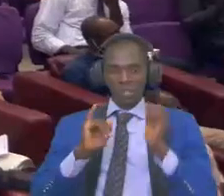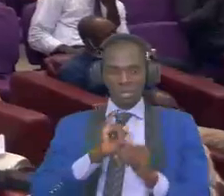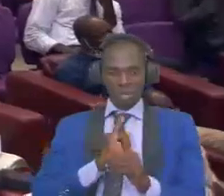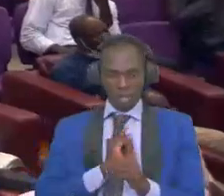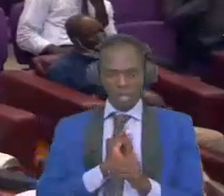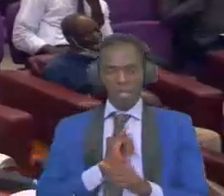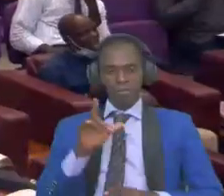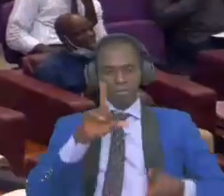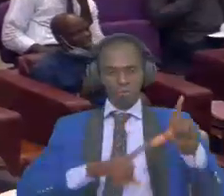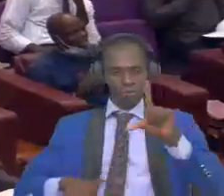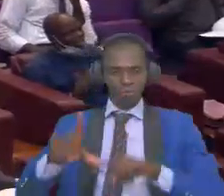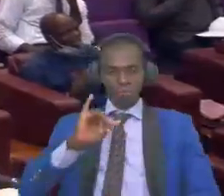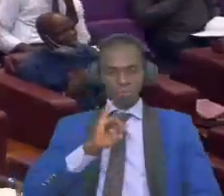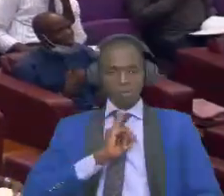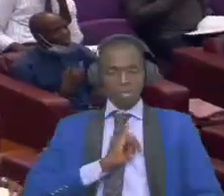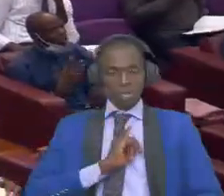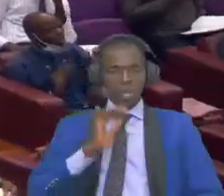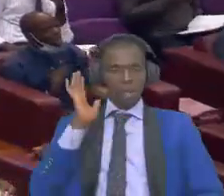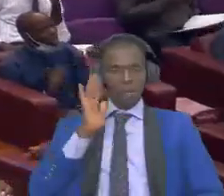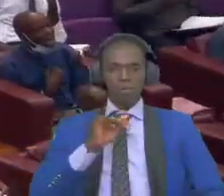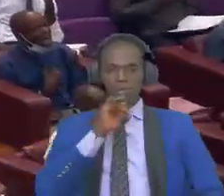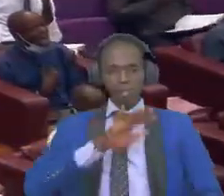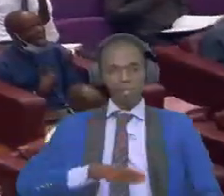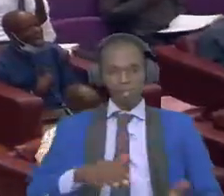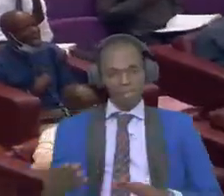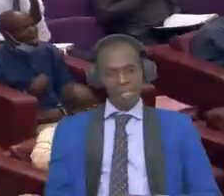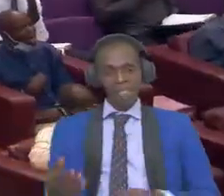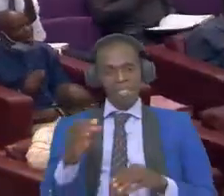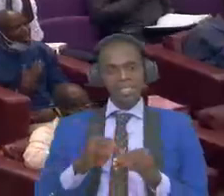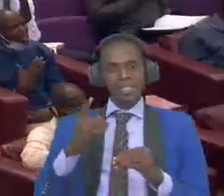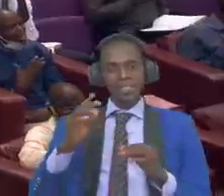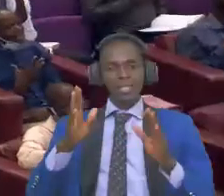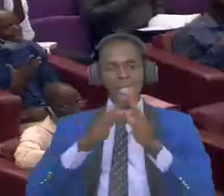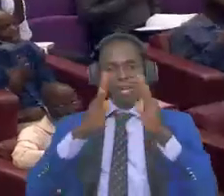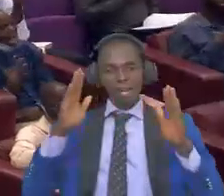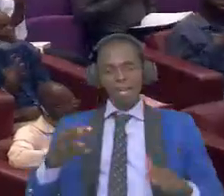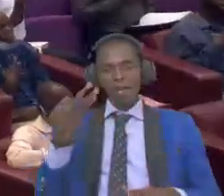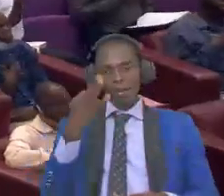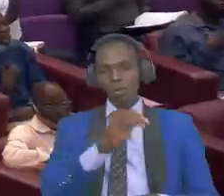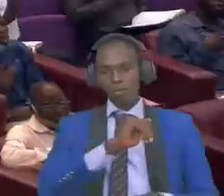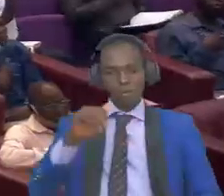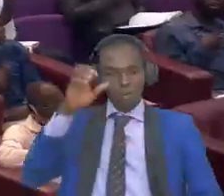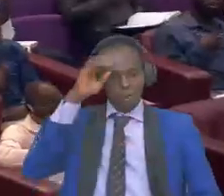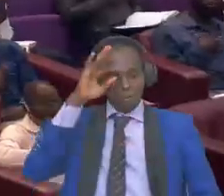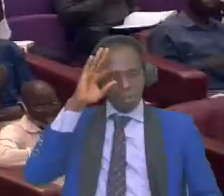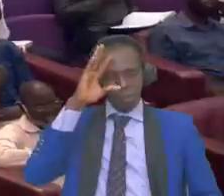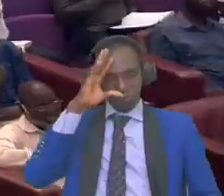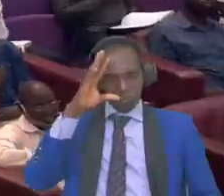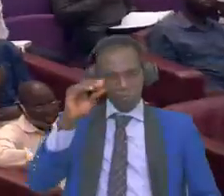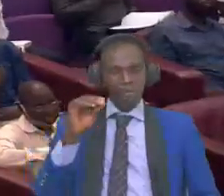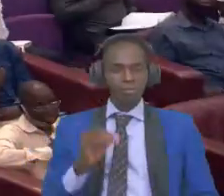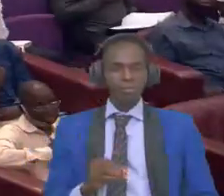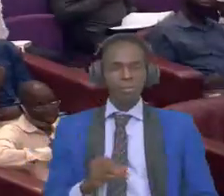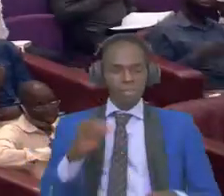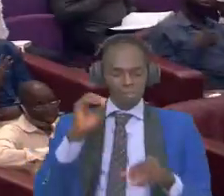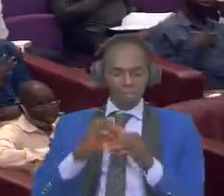I will not die in the house of a herbalist. Let me say for you